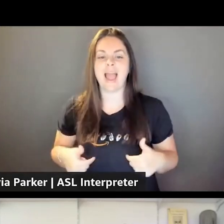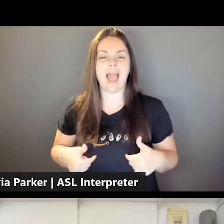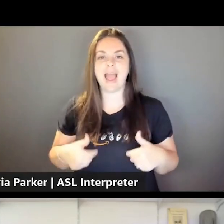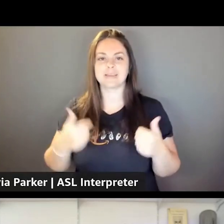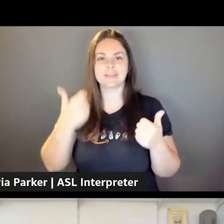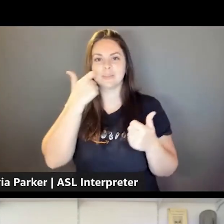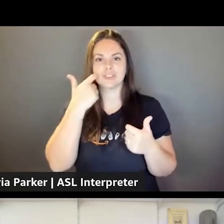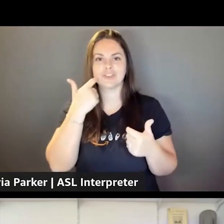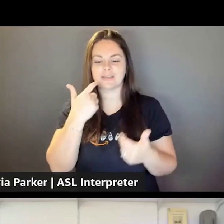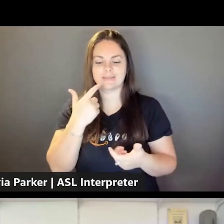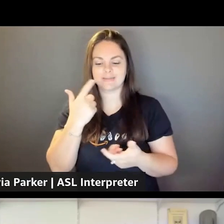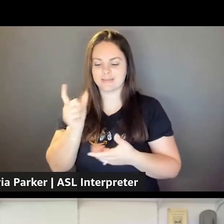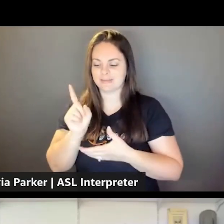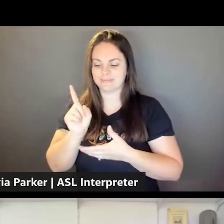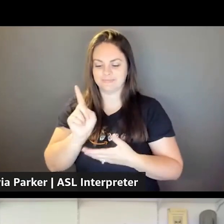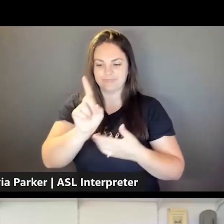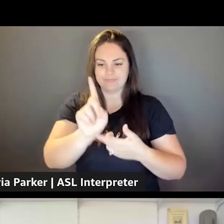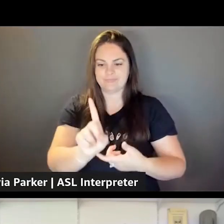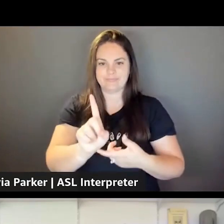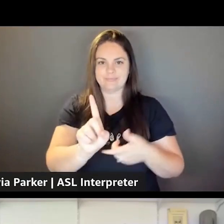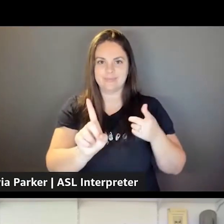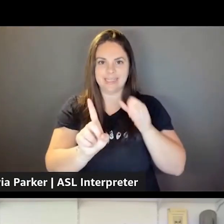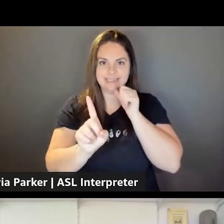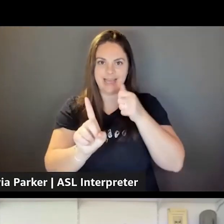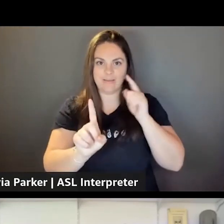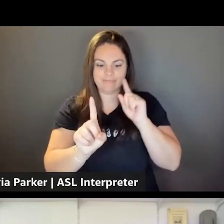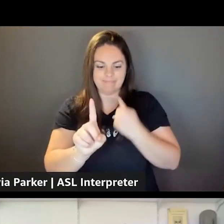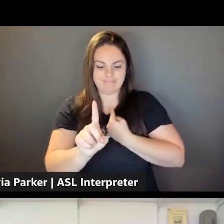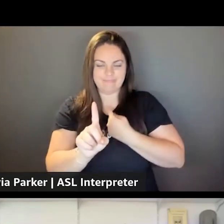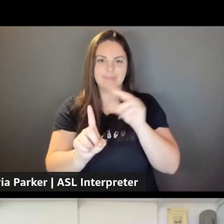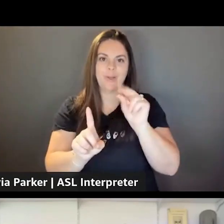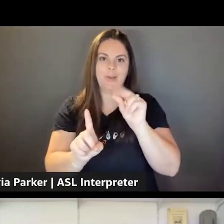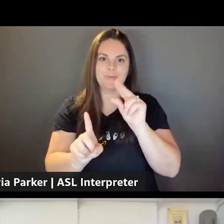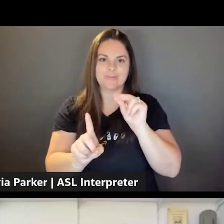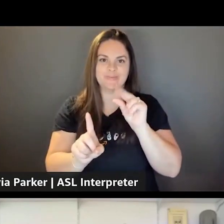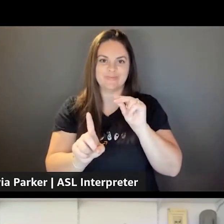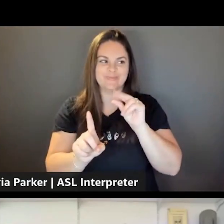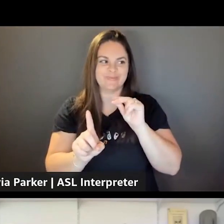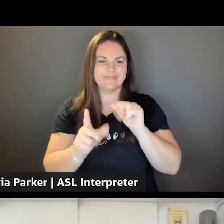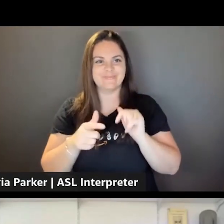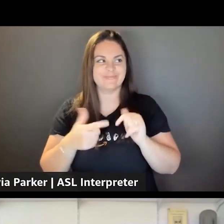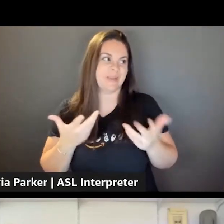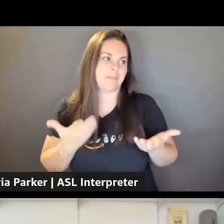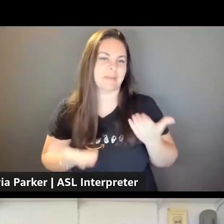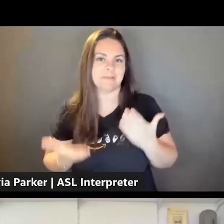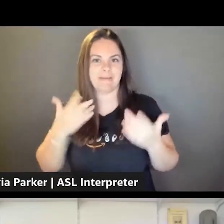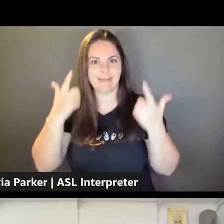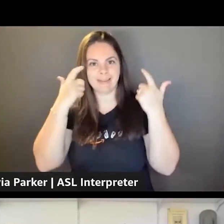team are giving really you full credit. It was actually all me. It was all by yourself. Yeah.